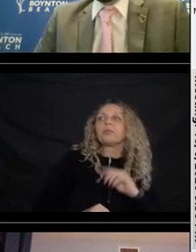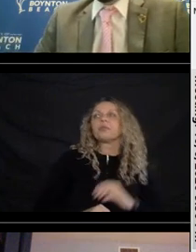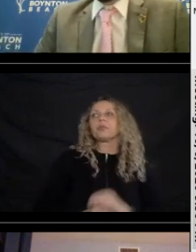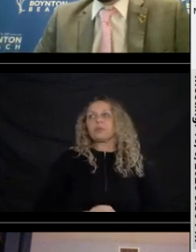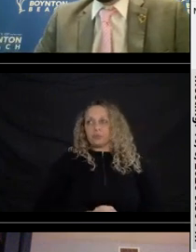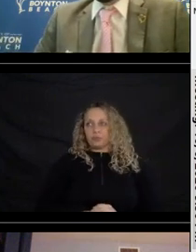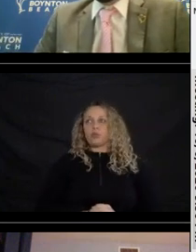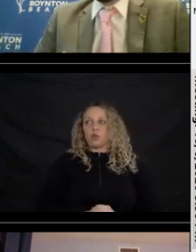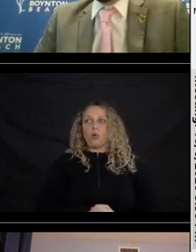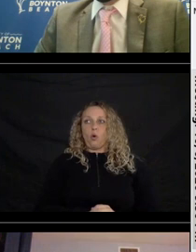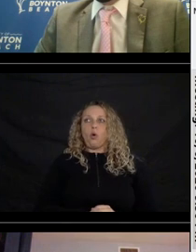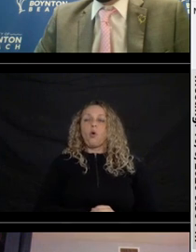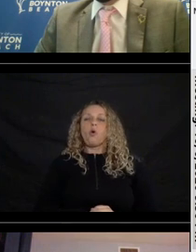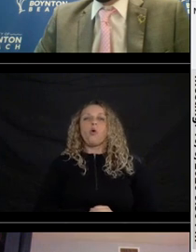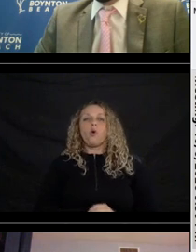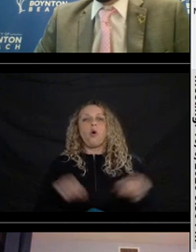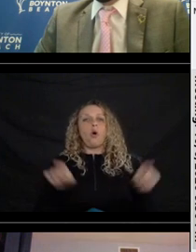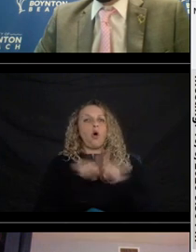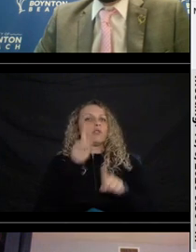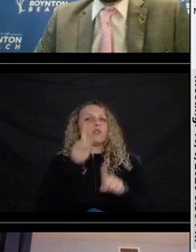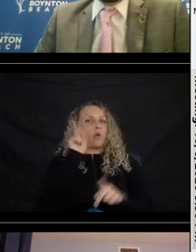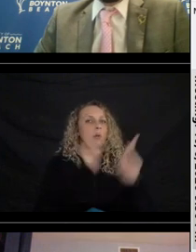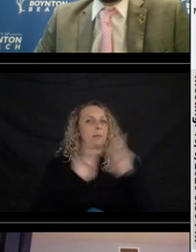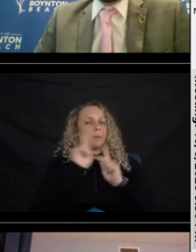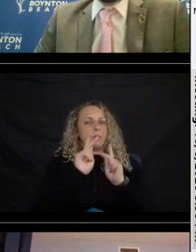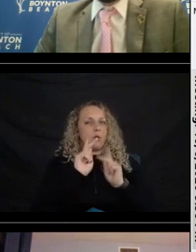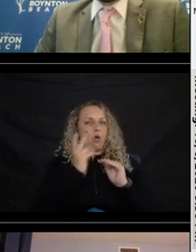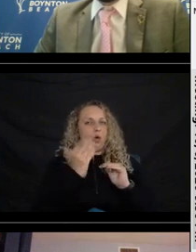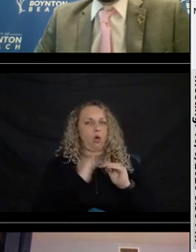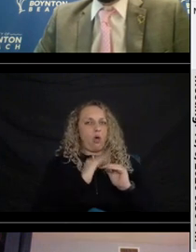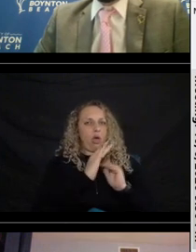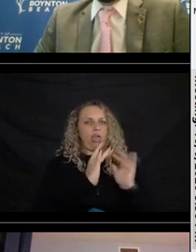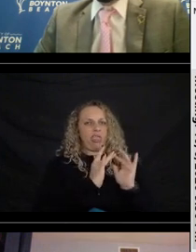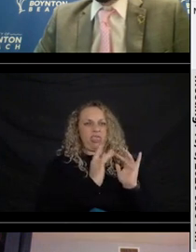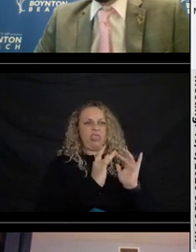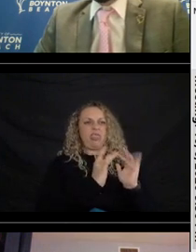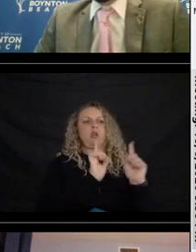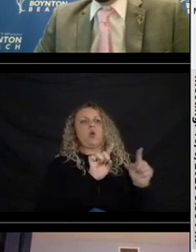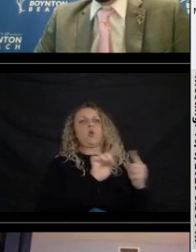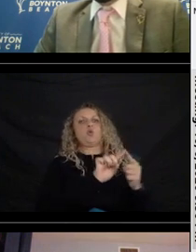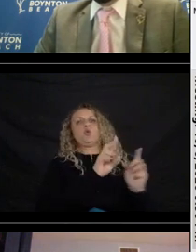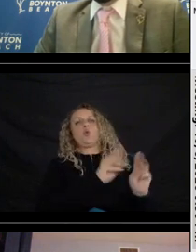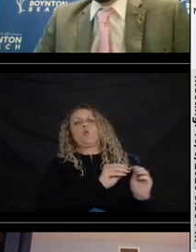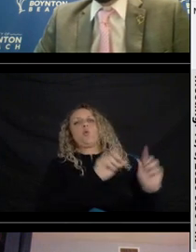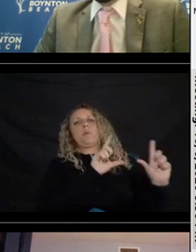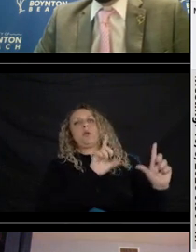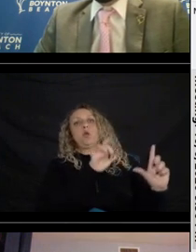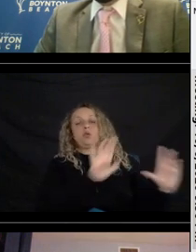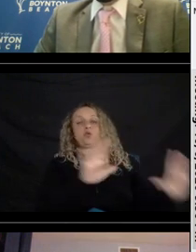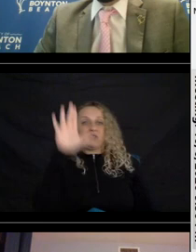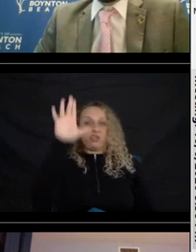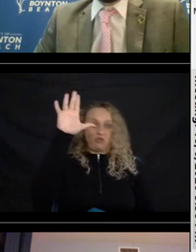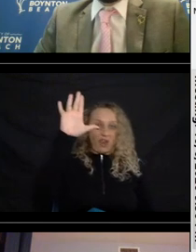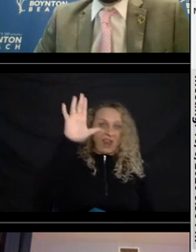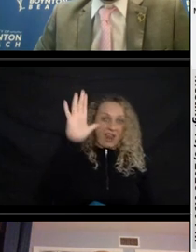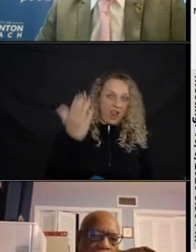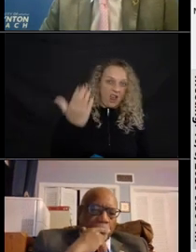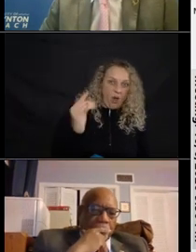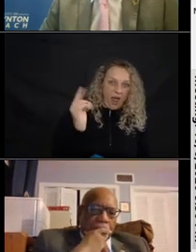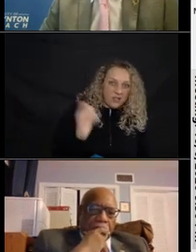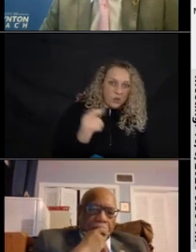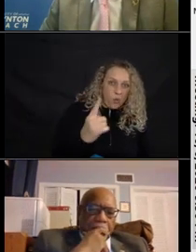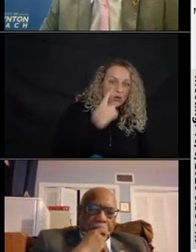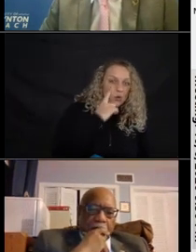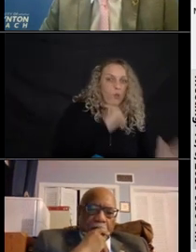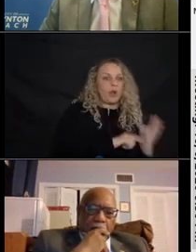And so also for people on the GoToWebinar, if you'd like to raise your hand or ask a question so we